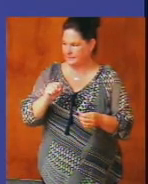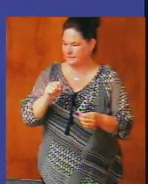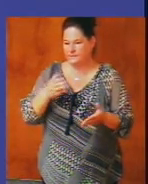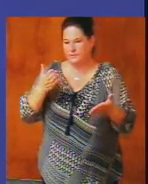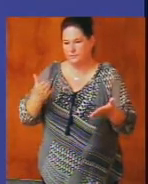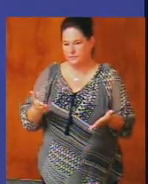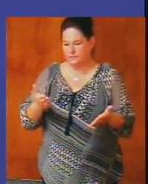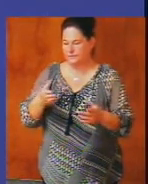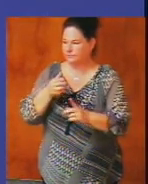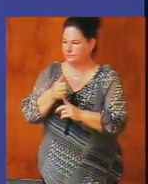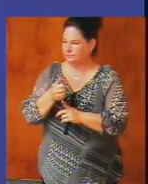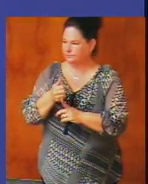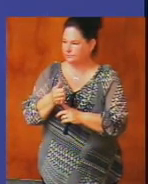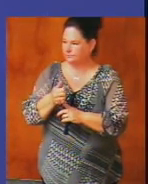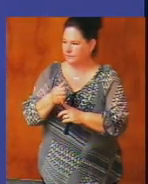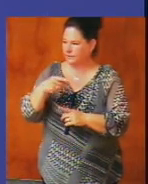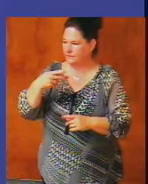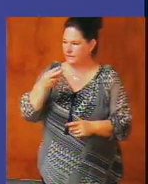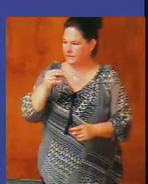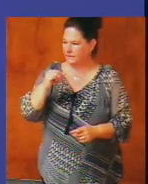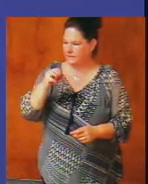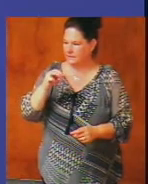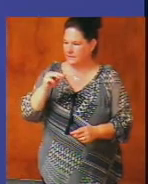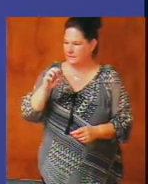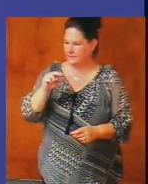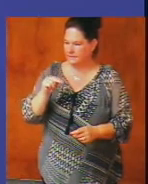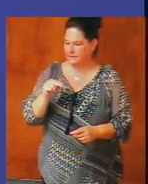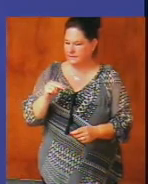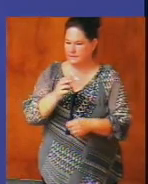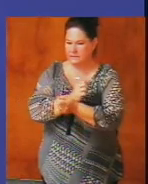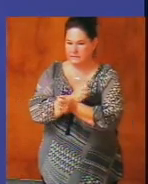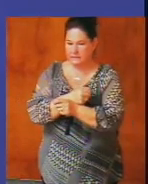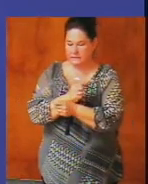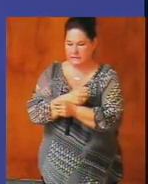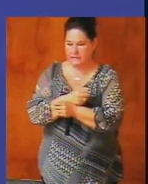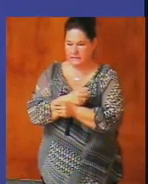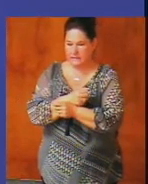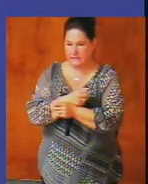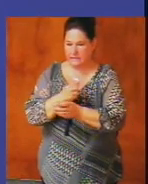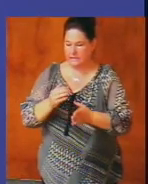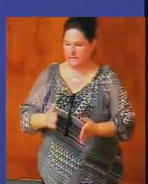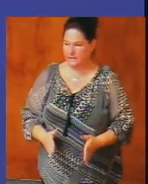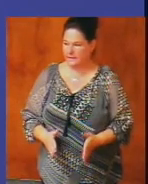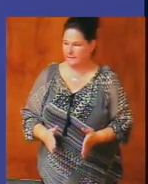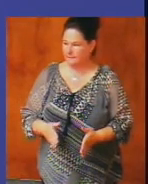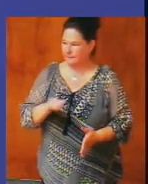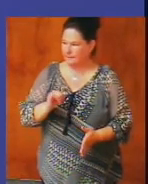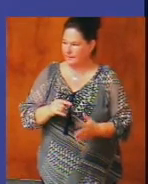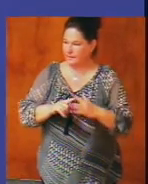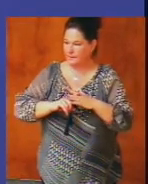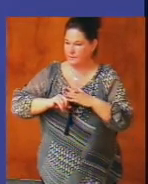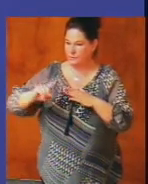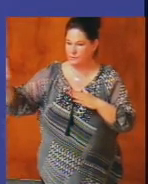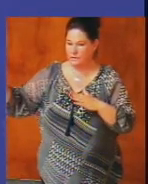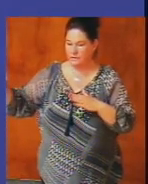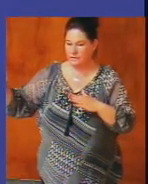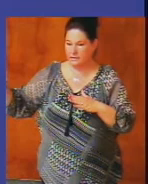Well, he was Philemon's slave that ran